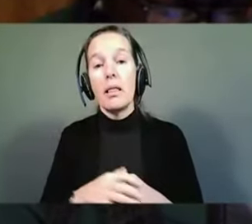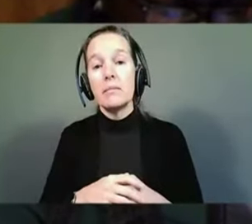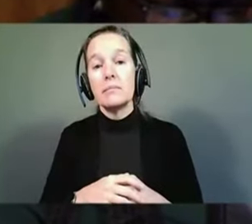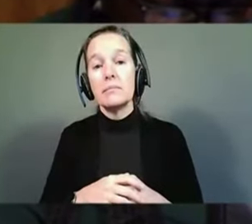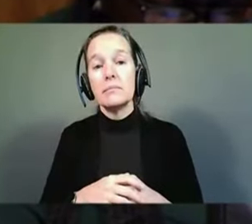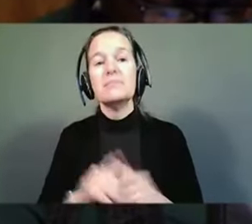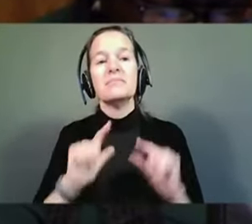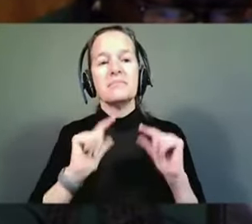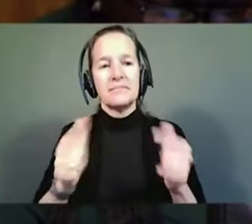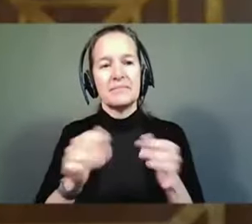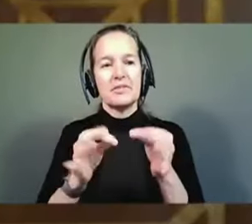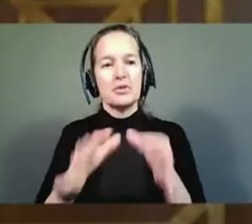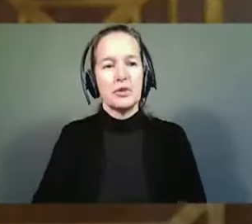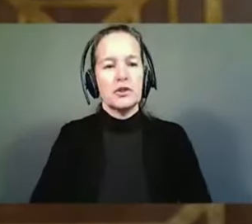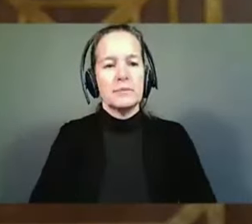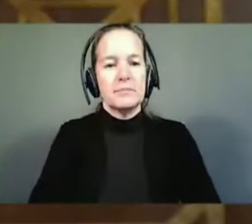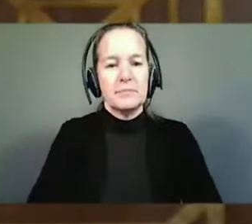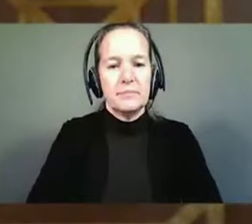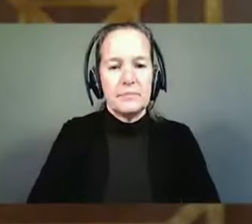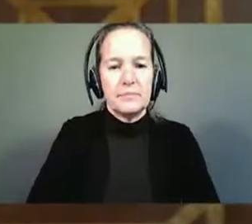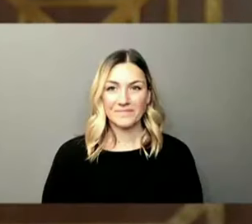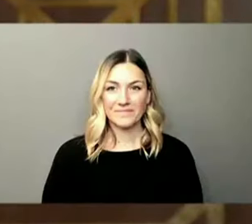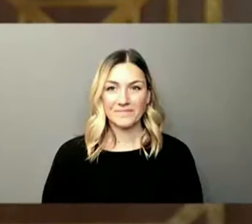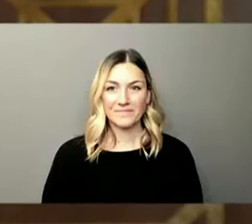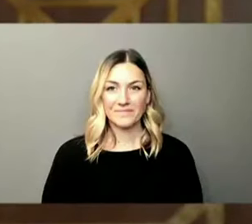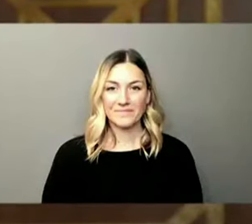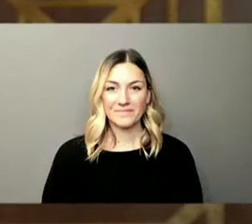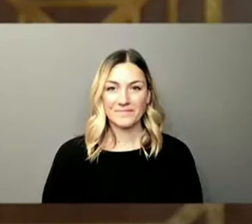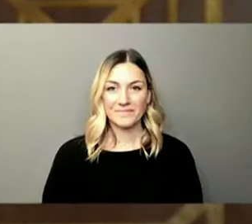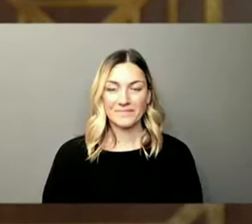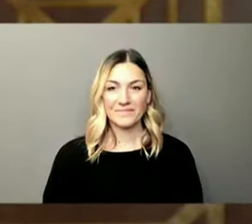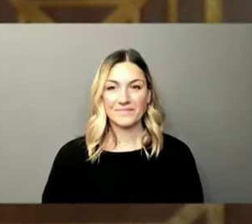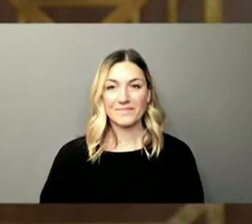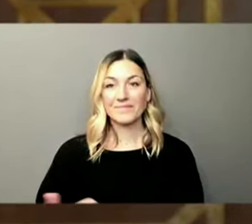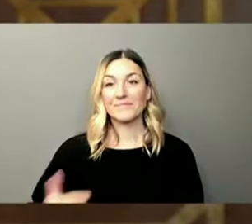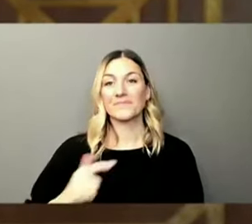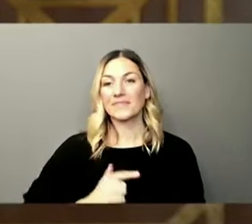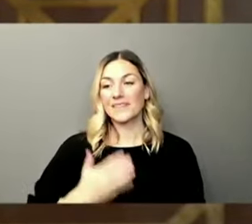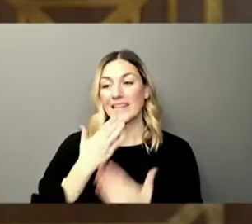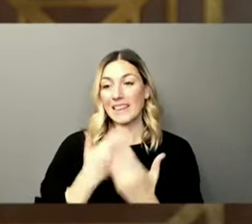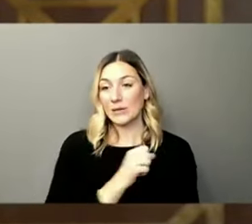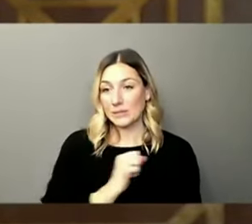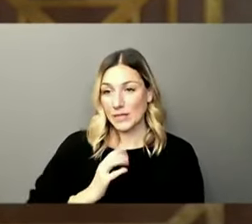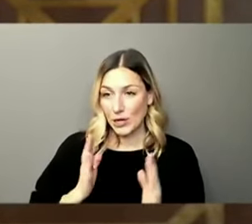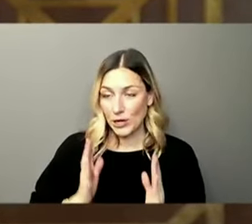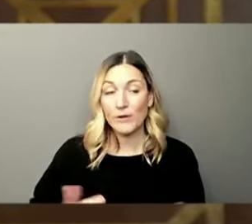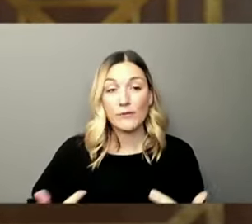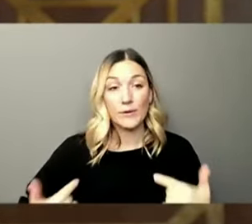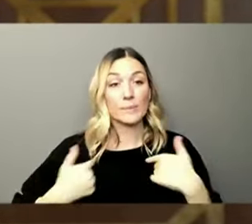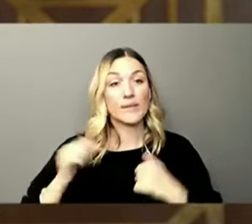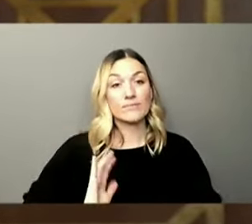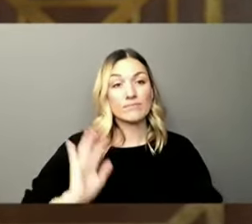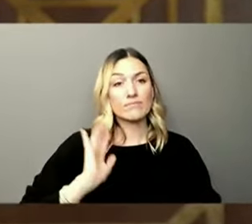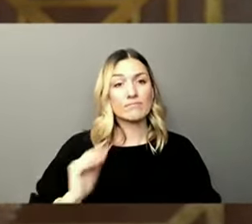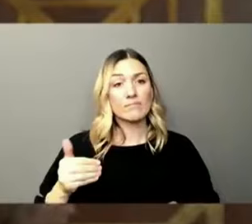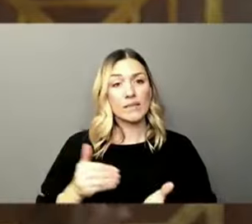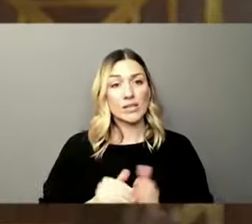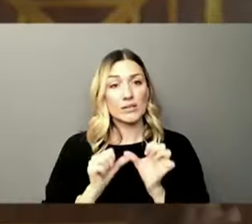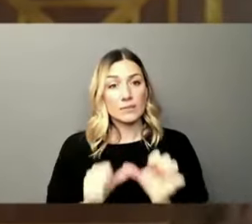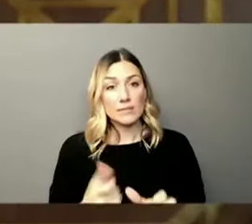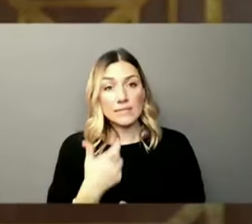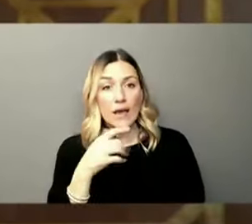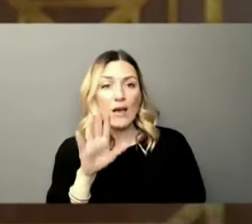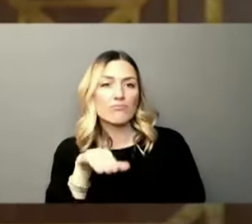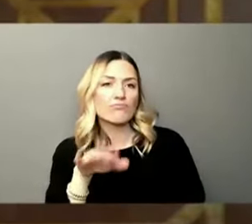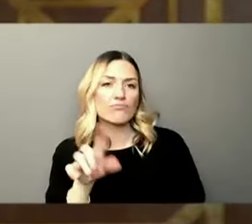Thank you for your question, Senator. For me, early on, I did have a doctor that kept saying that it was just